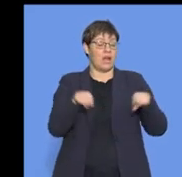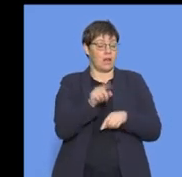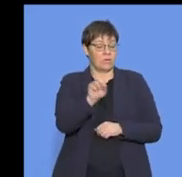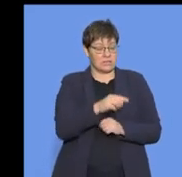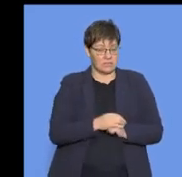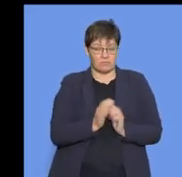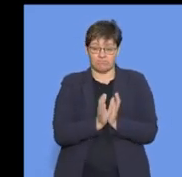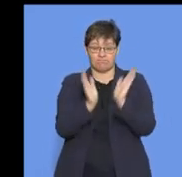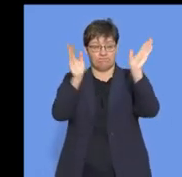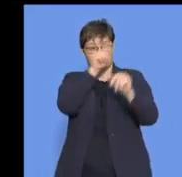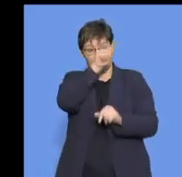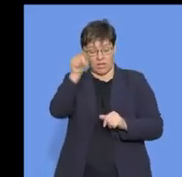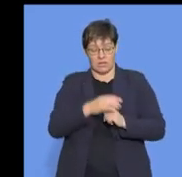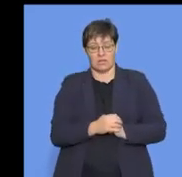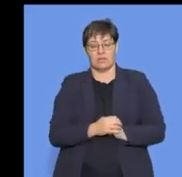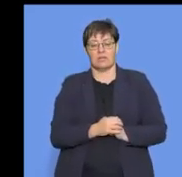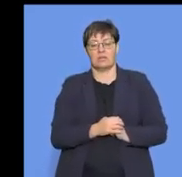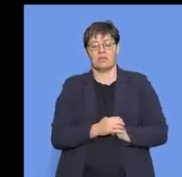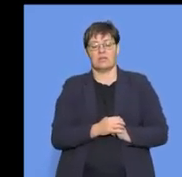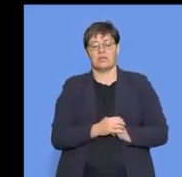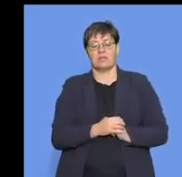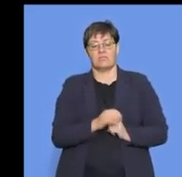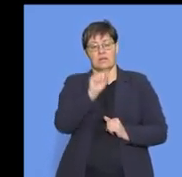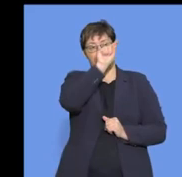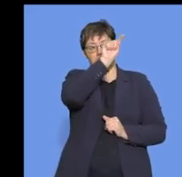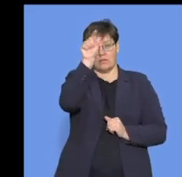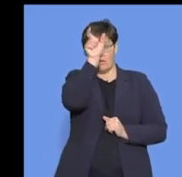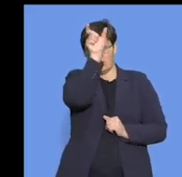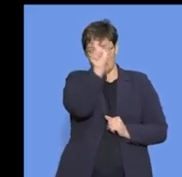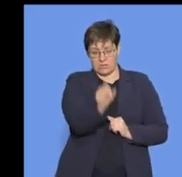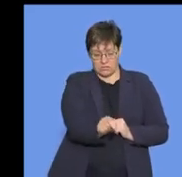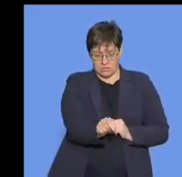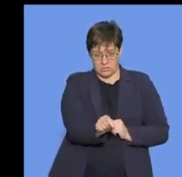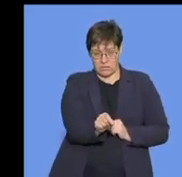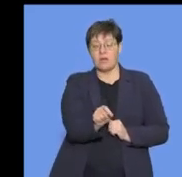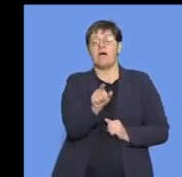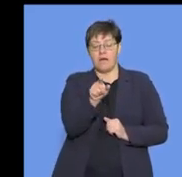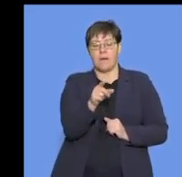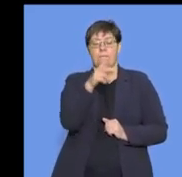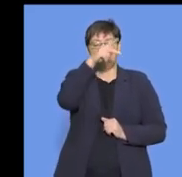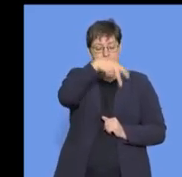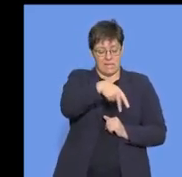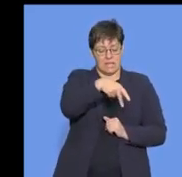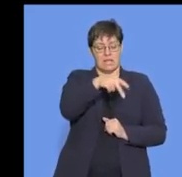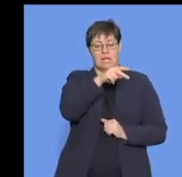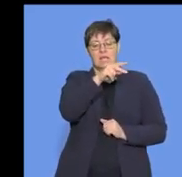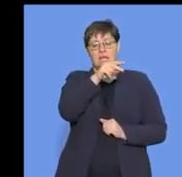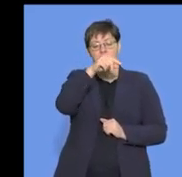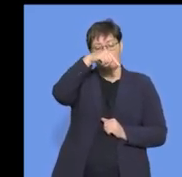remember, what's our triangle? The triangle we're working with is triangle